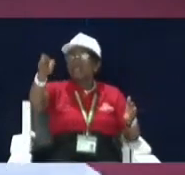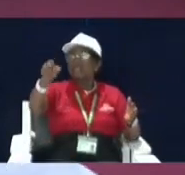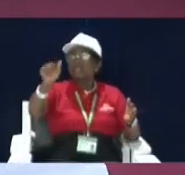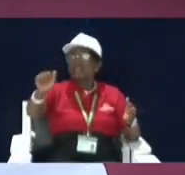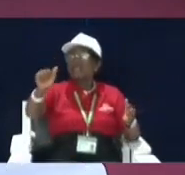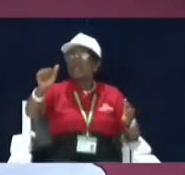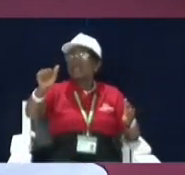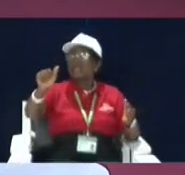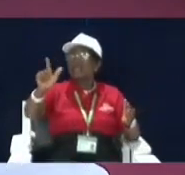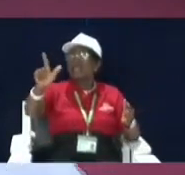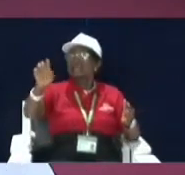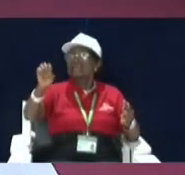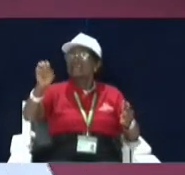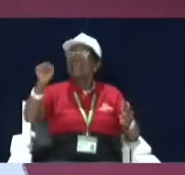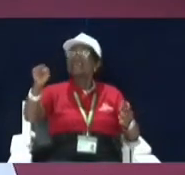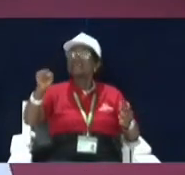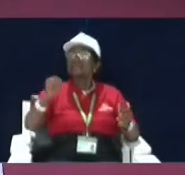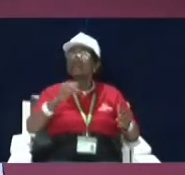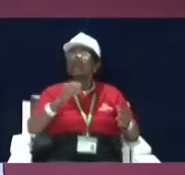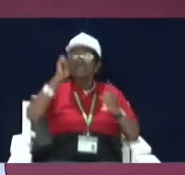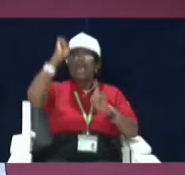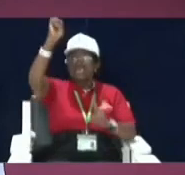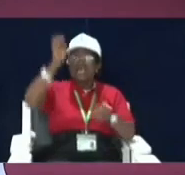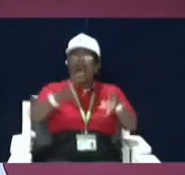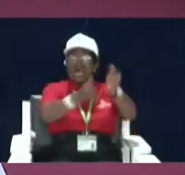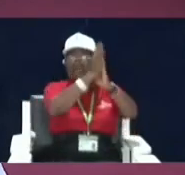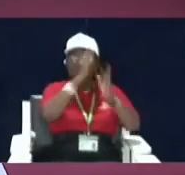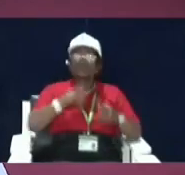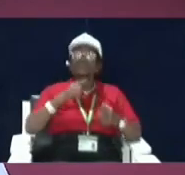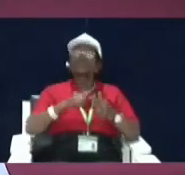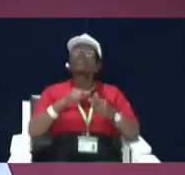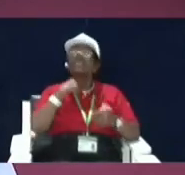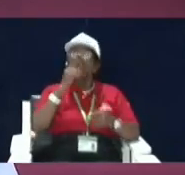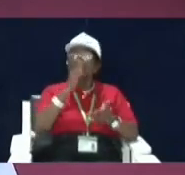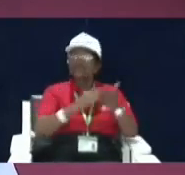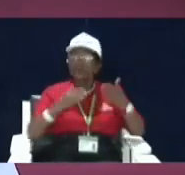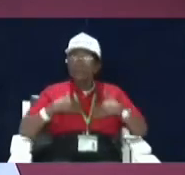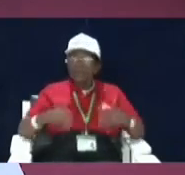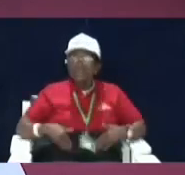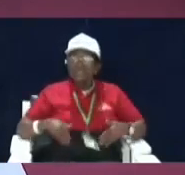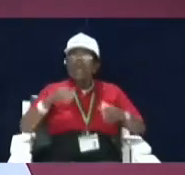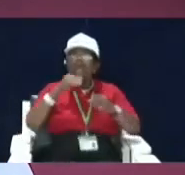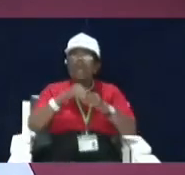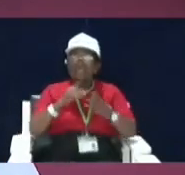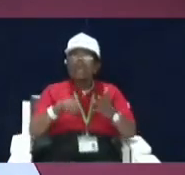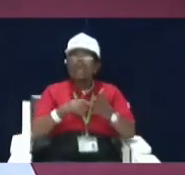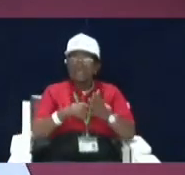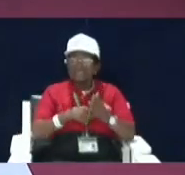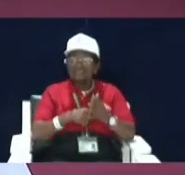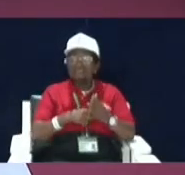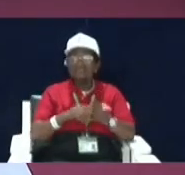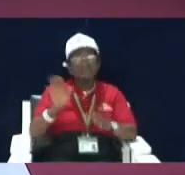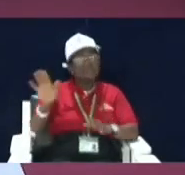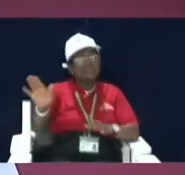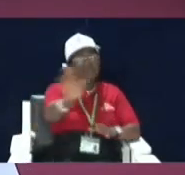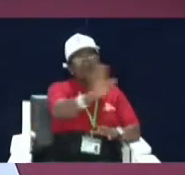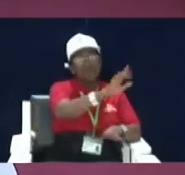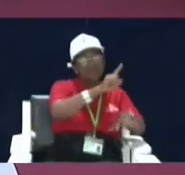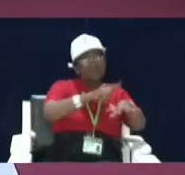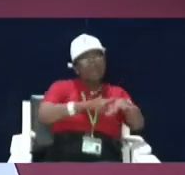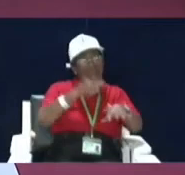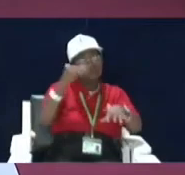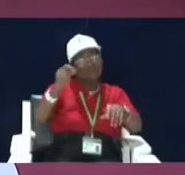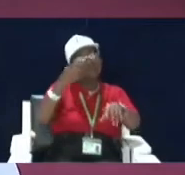So he asked me to tell somebody, in this your time of difficulties,